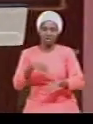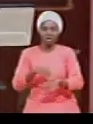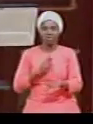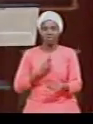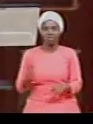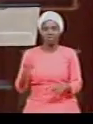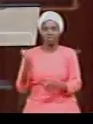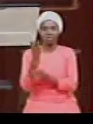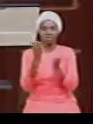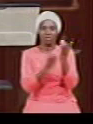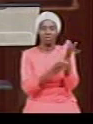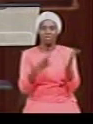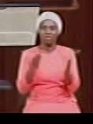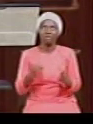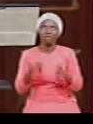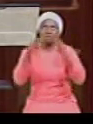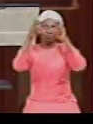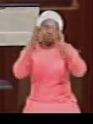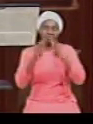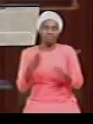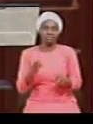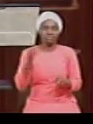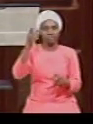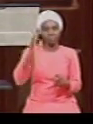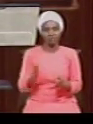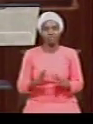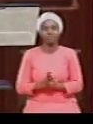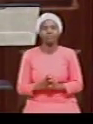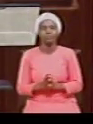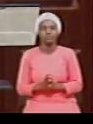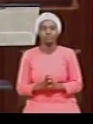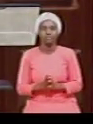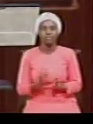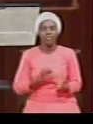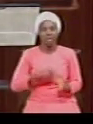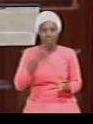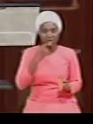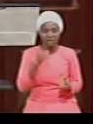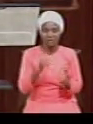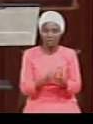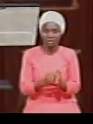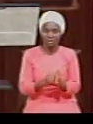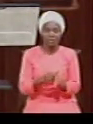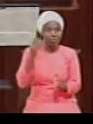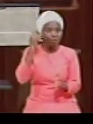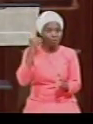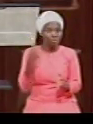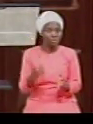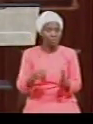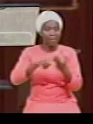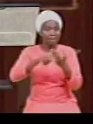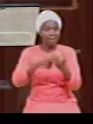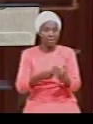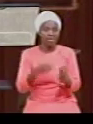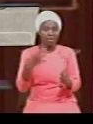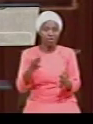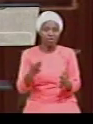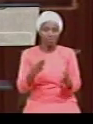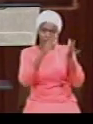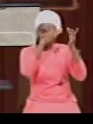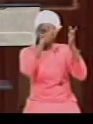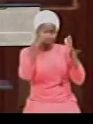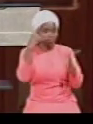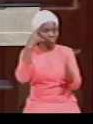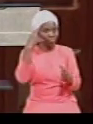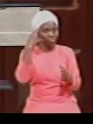throne of God. I said that was the beginning of hope